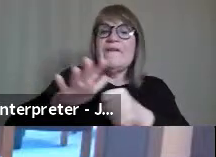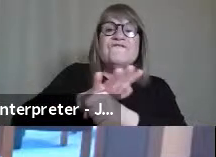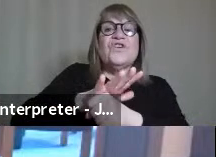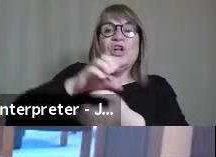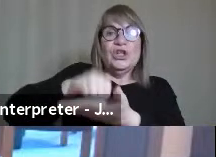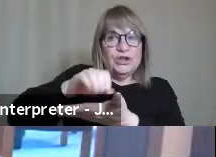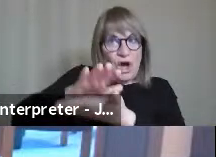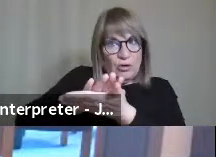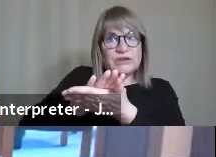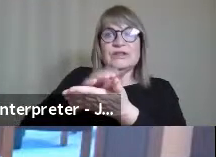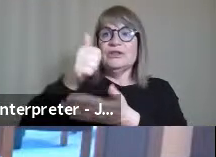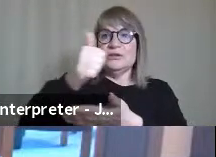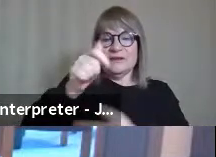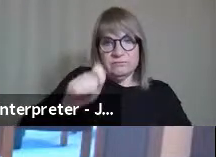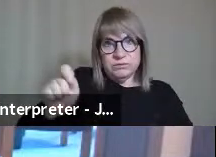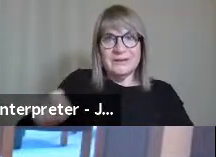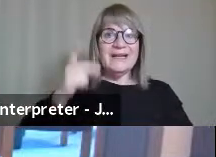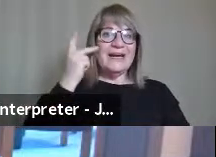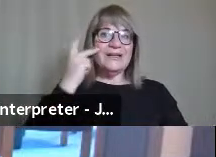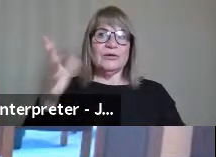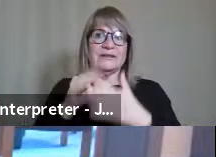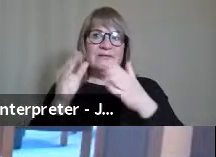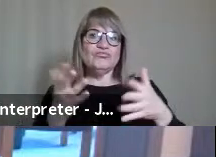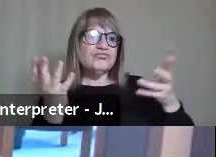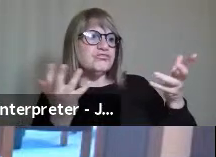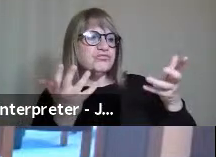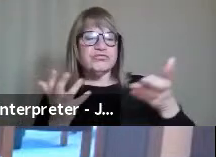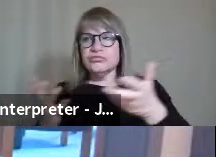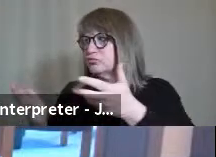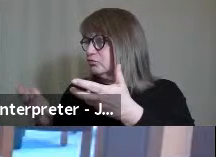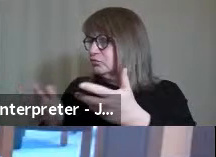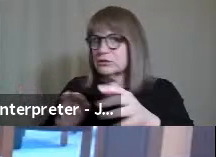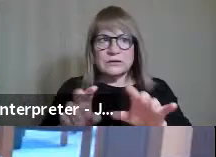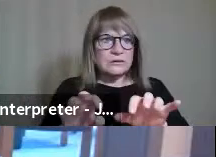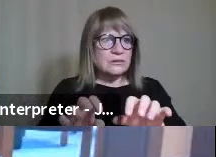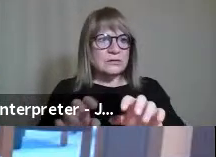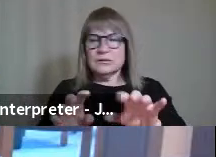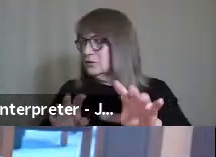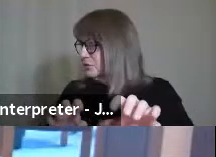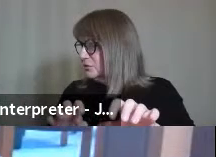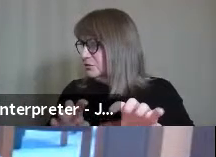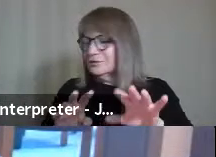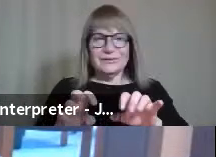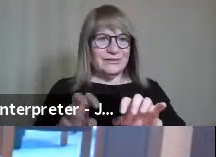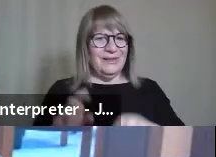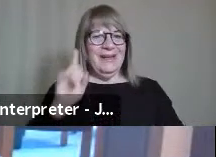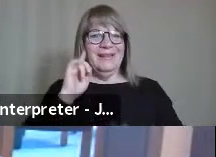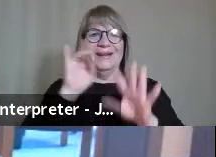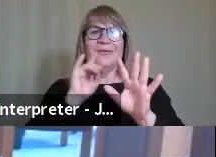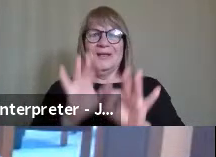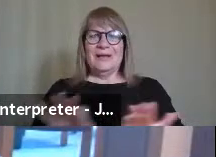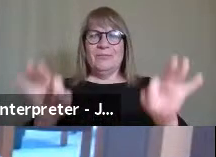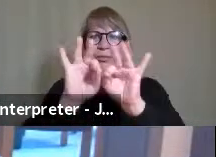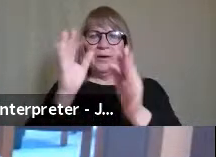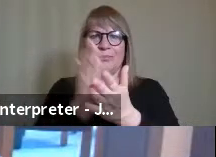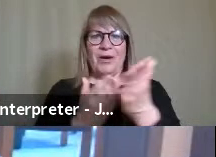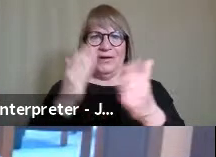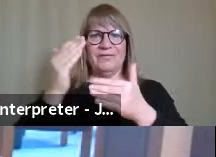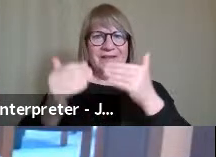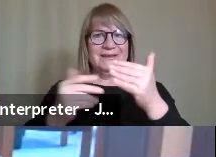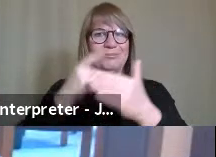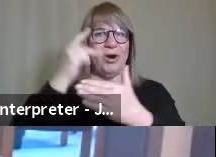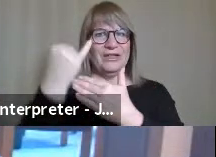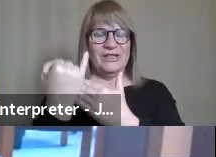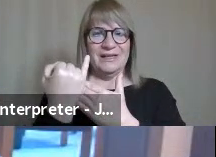students talking to one another as they entered the data i think that was a really important piece of this project both for the